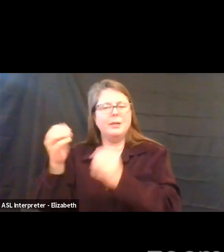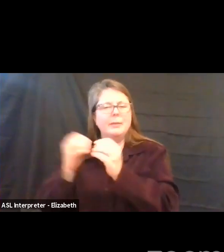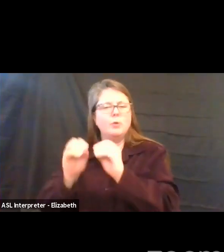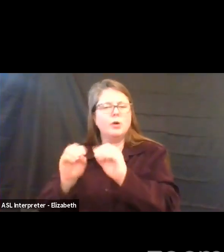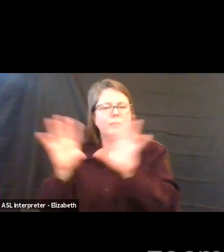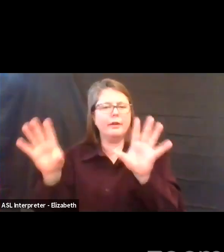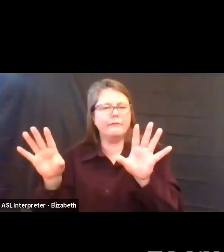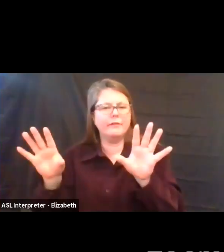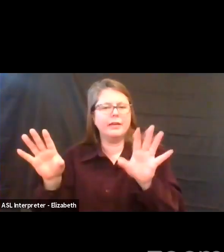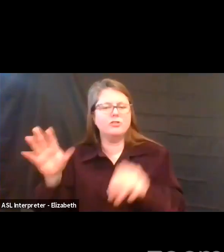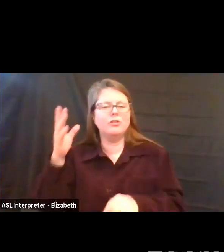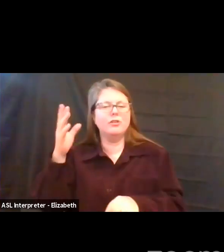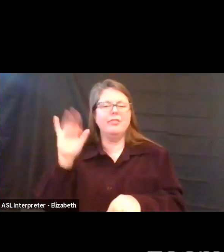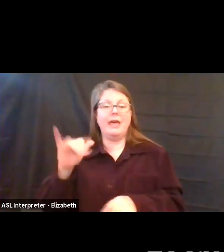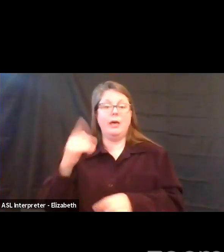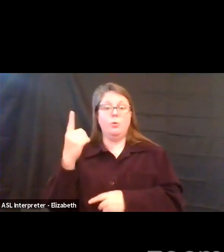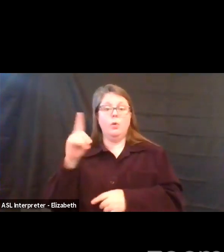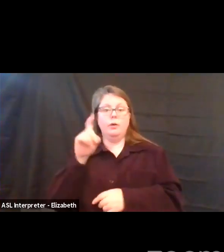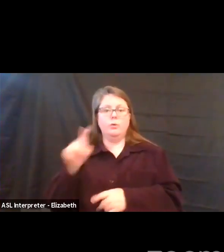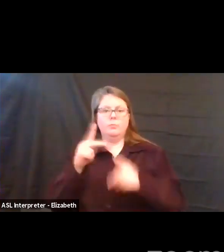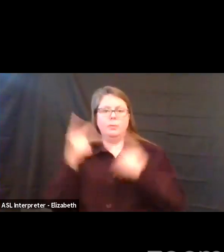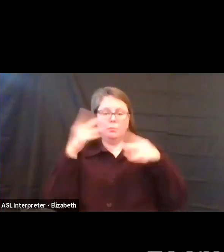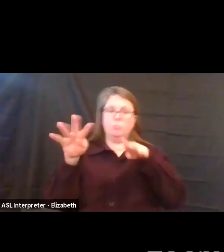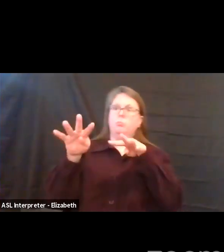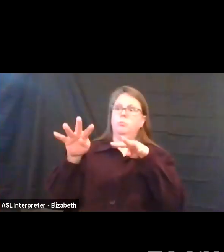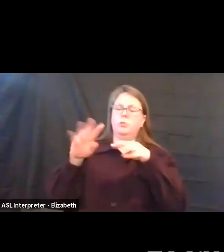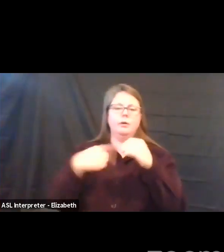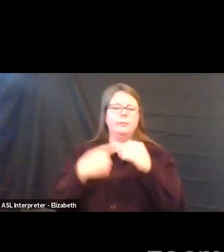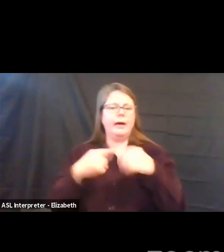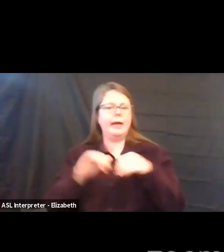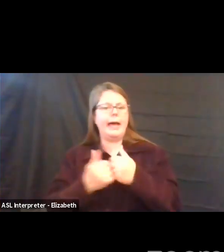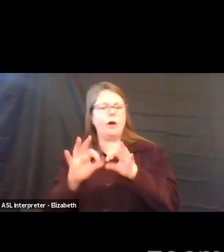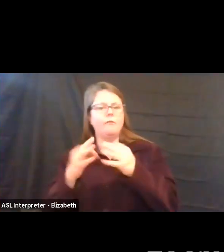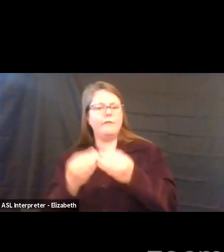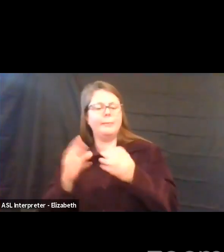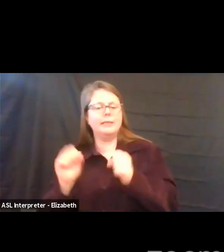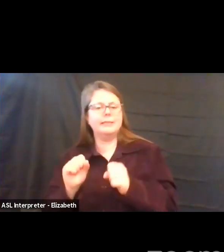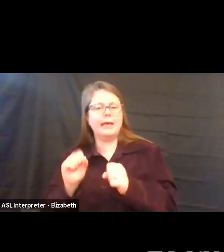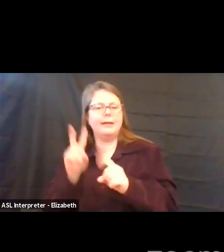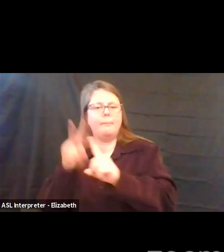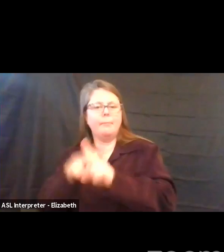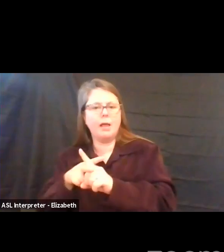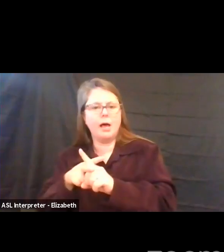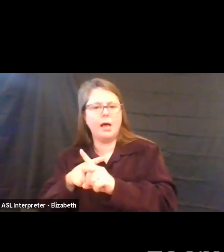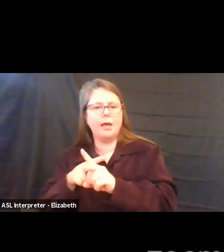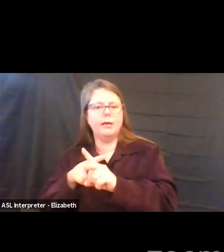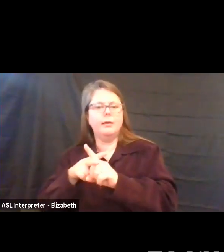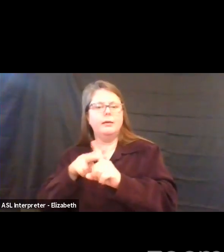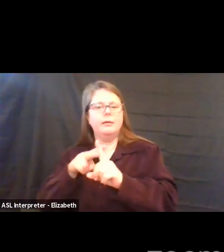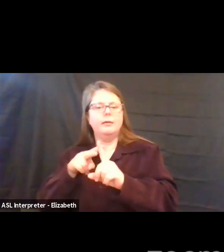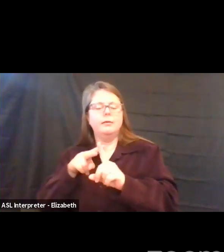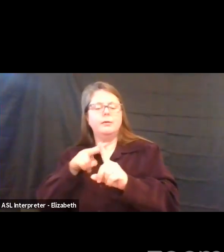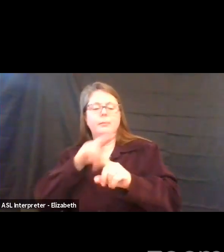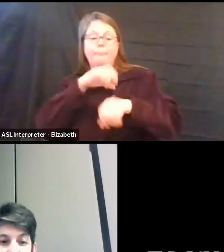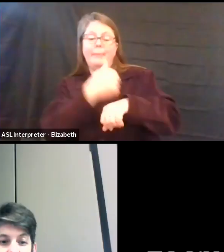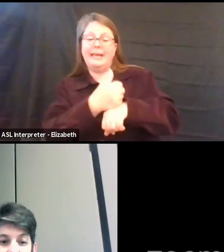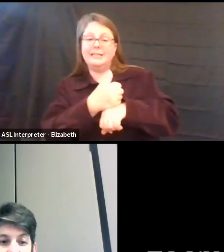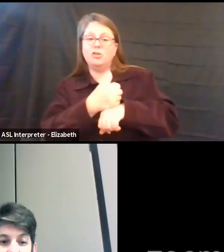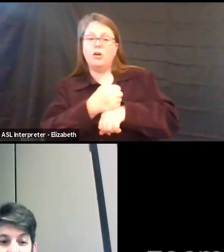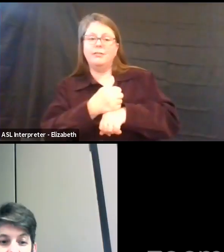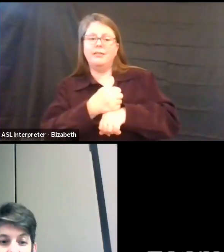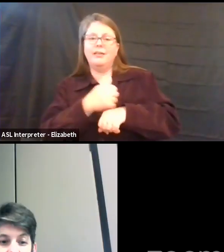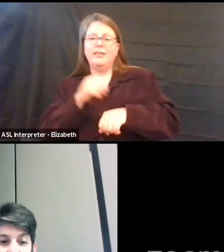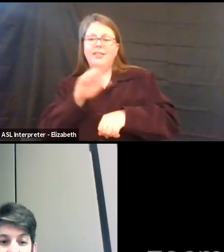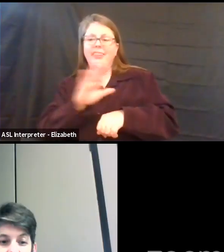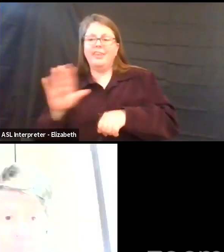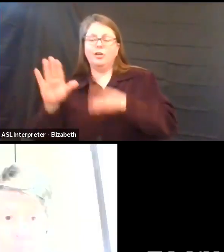the question of how families can apply based on their children's documentation. One of the questions